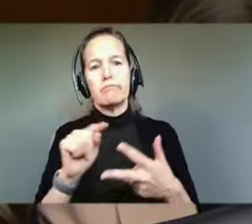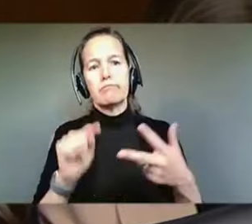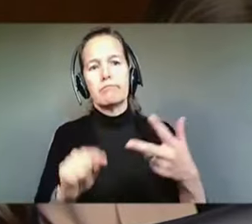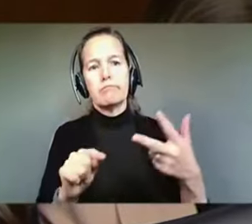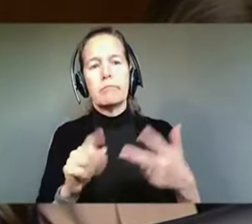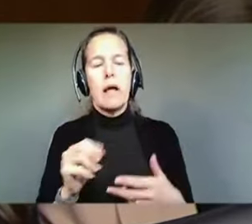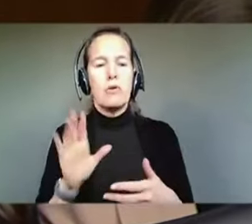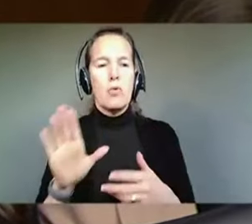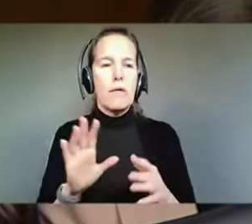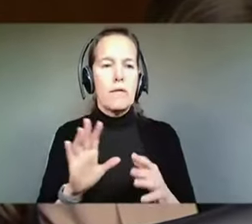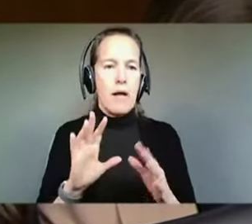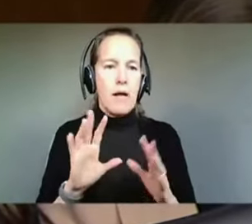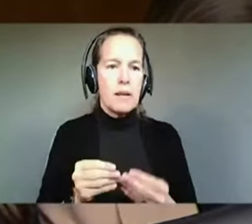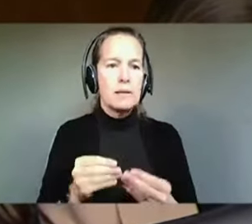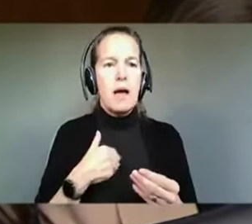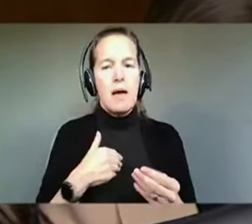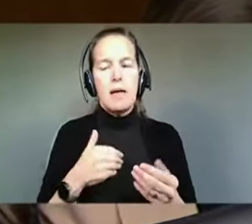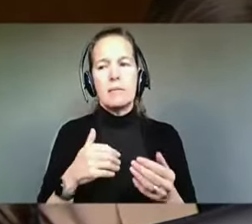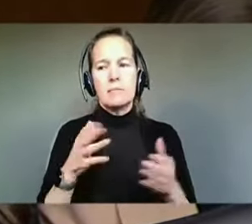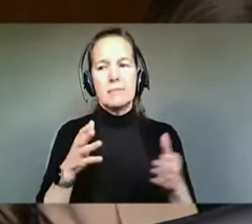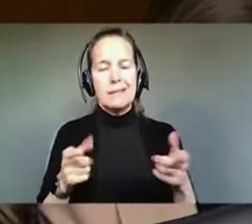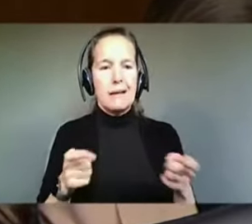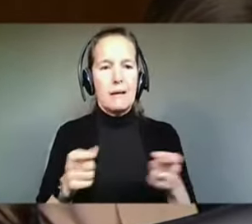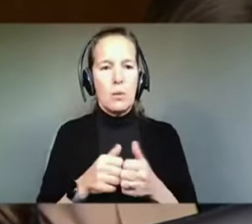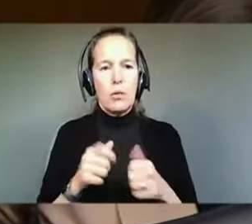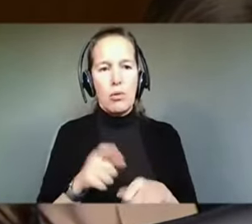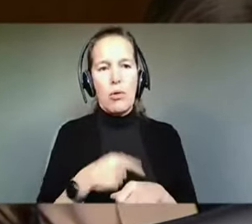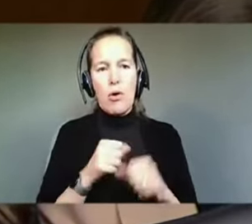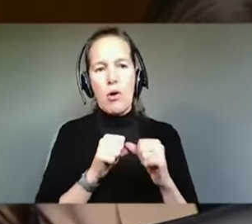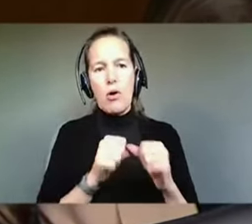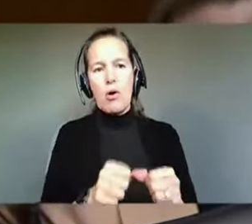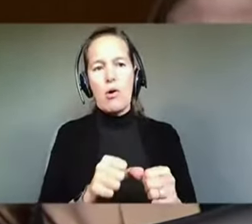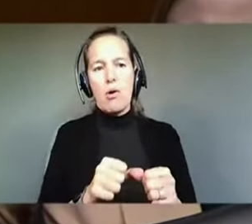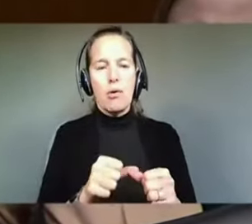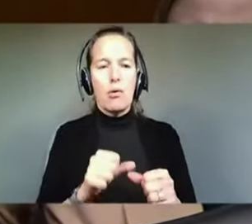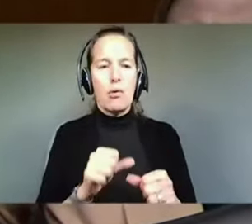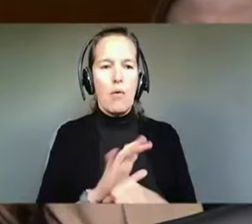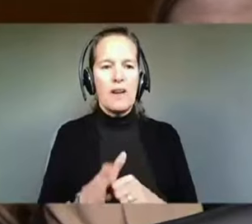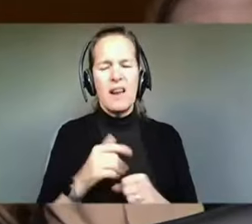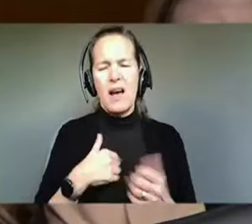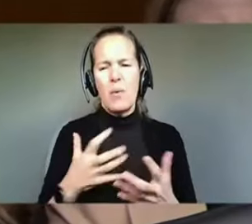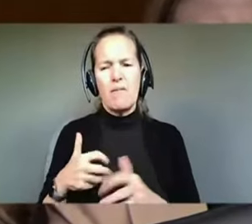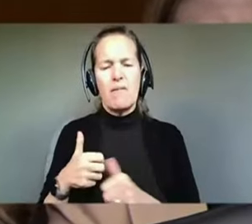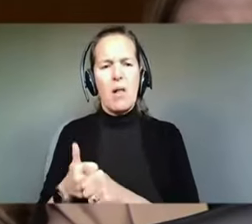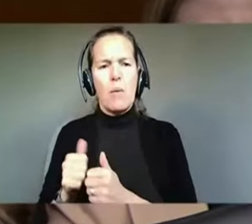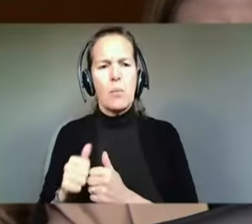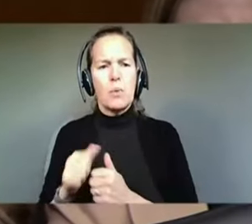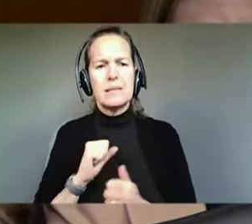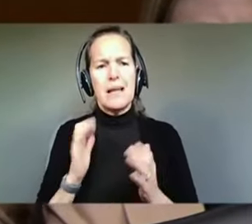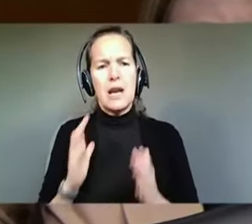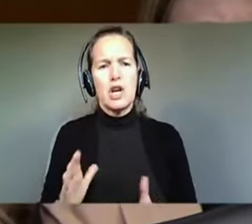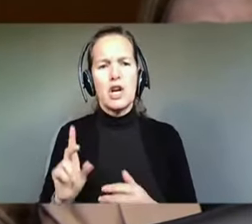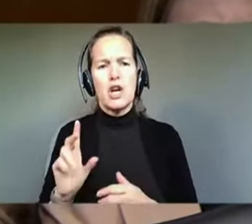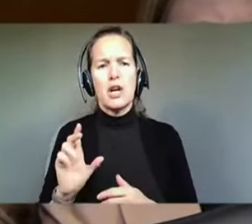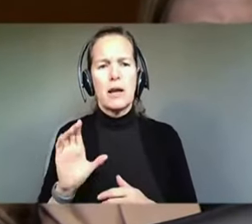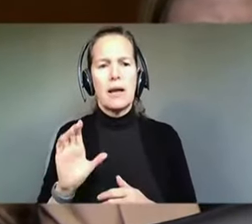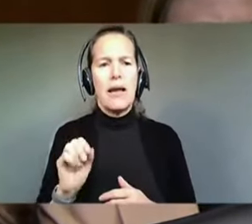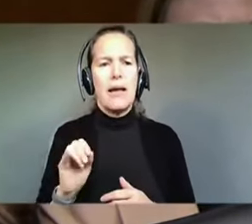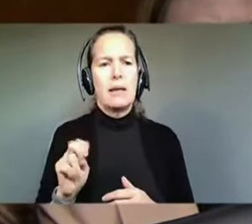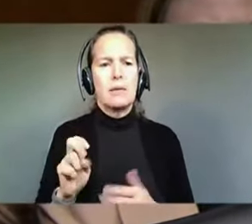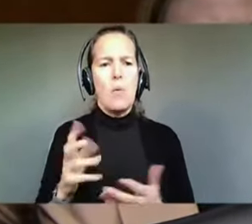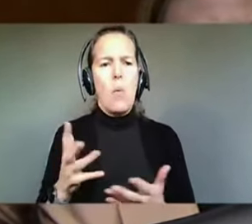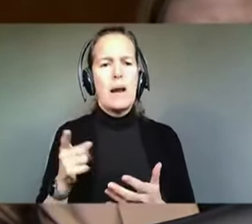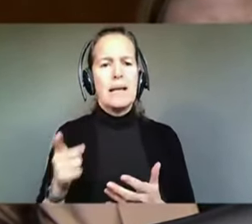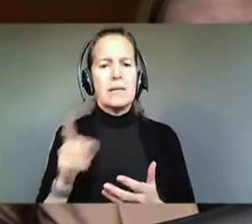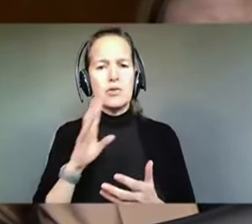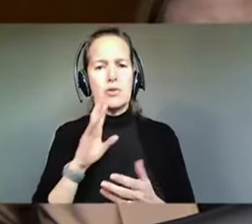have dealt with long COVID. I want to follow on to what Senator Kaine has been talking about, which is